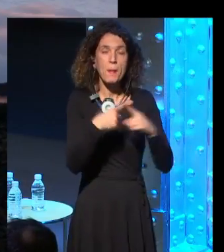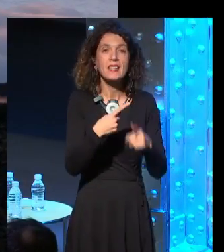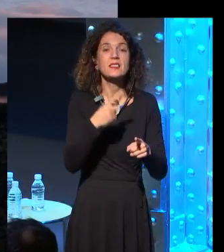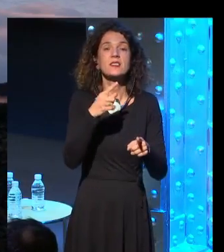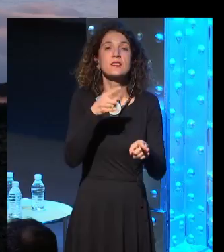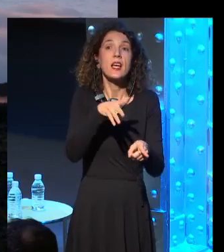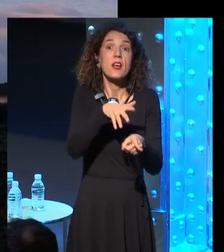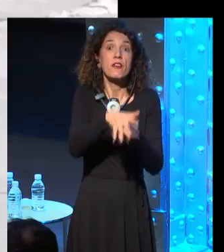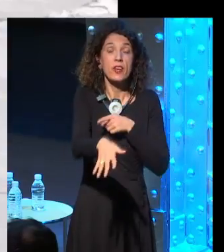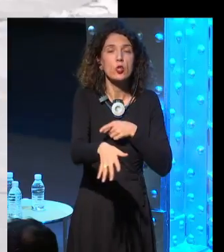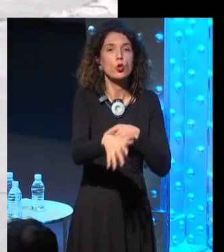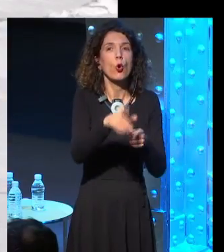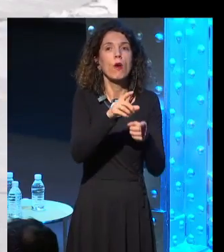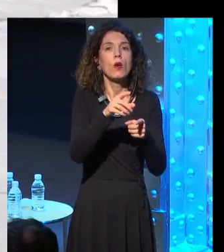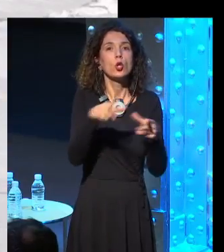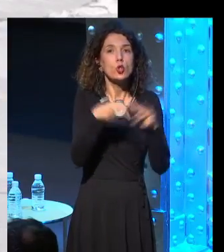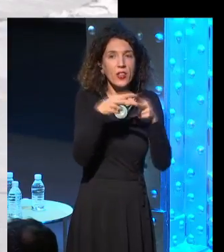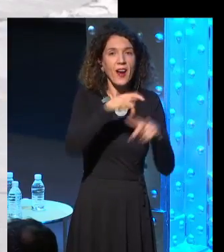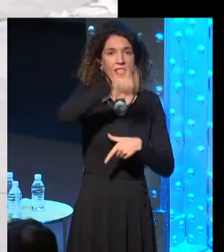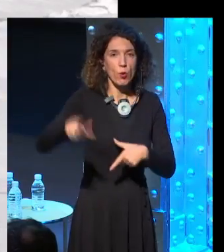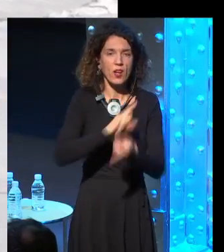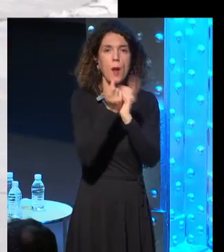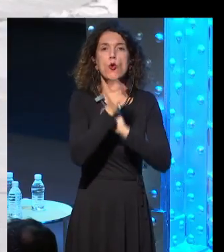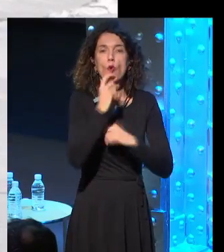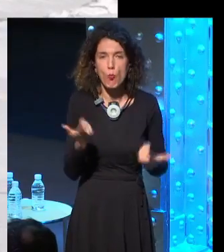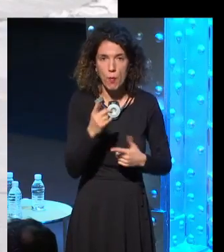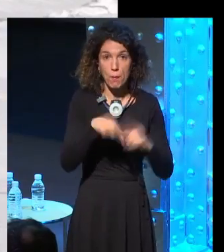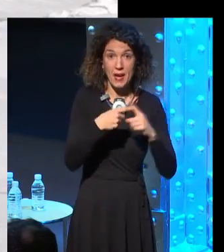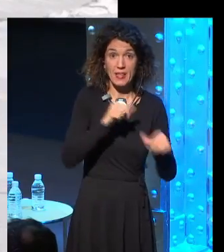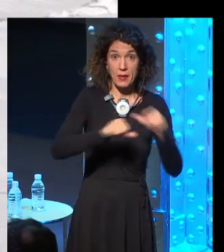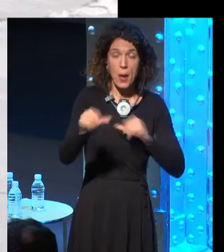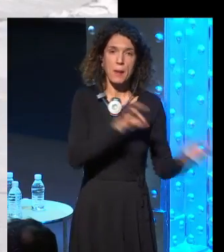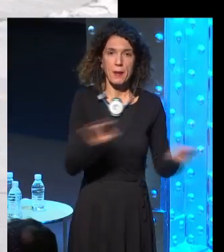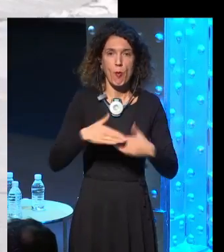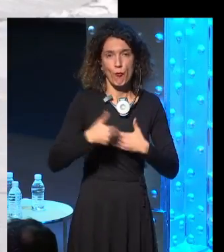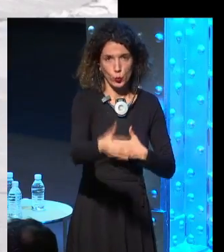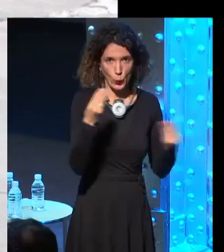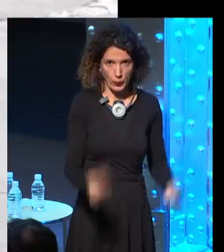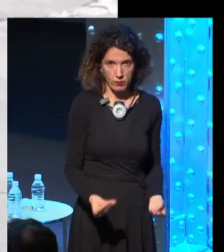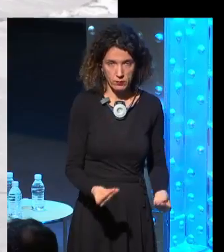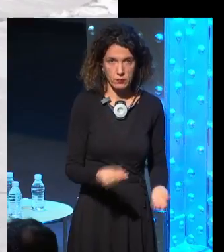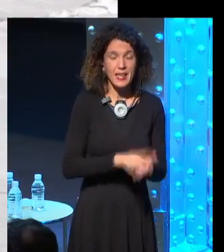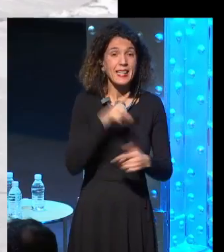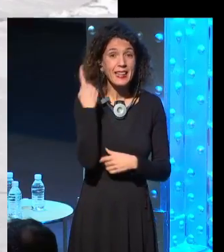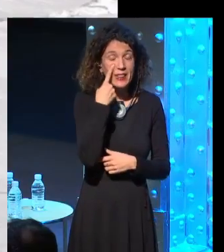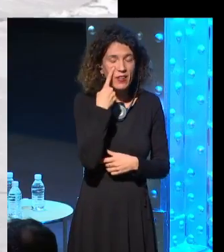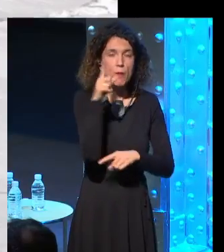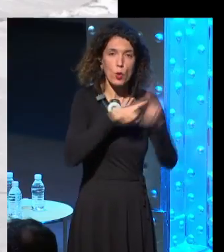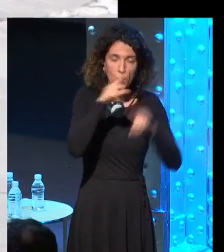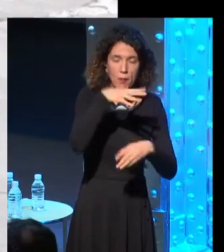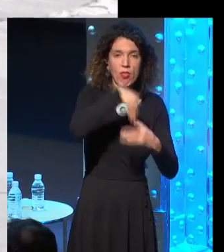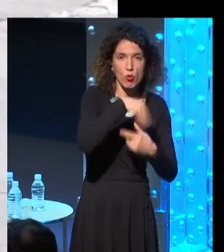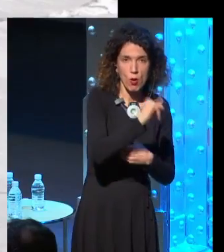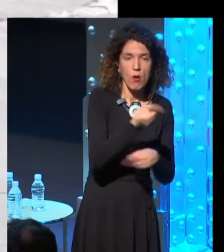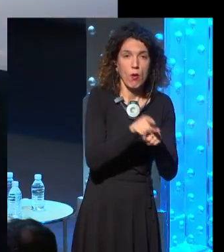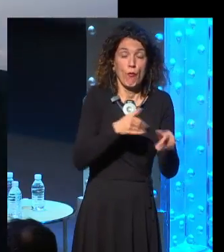and demographic changes. And then we need to prepare for the future and identify the problems that lies ahead